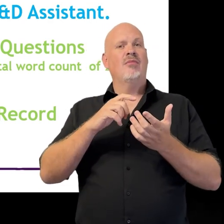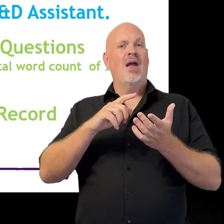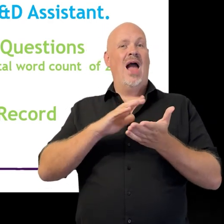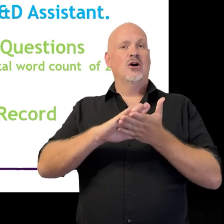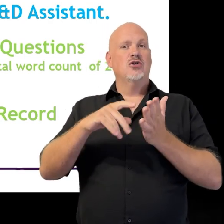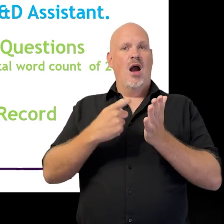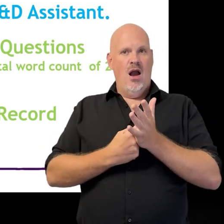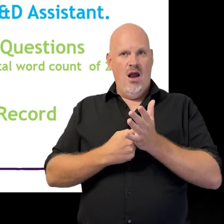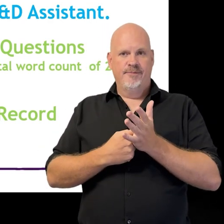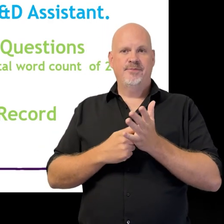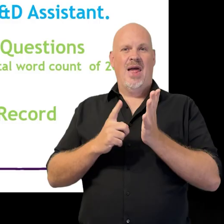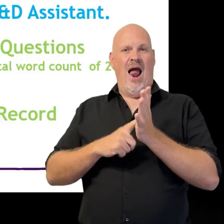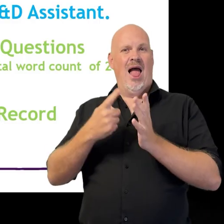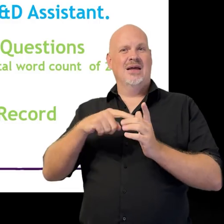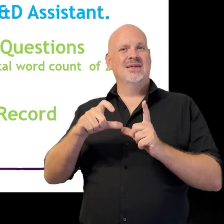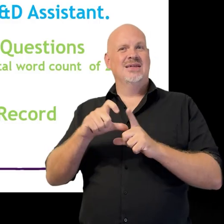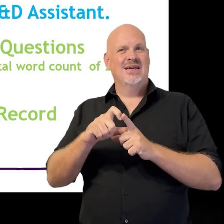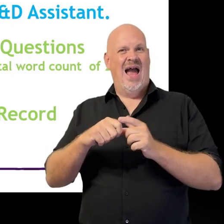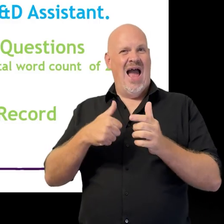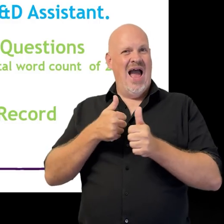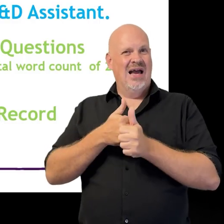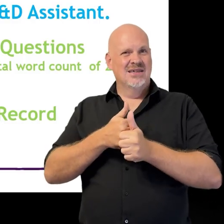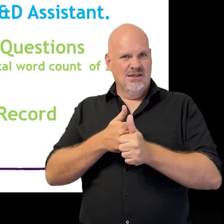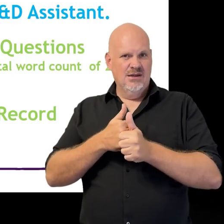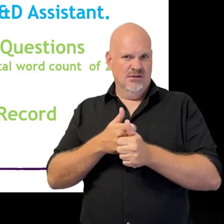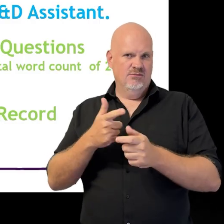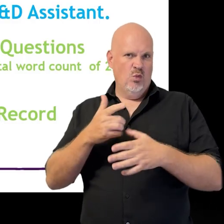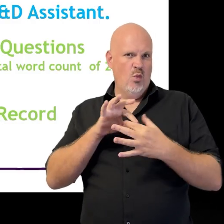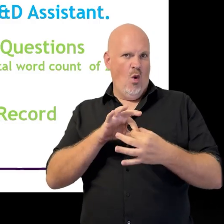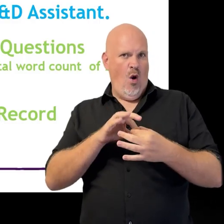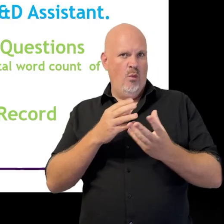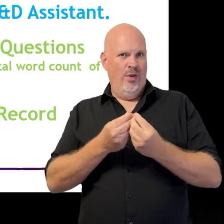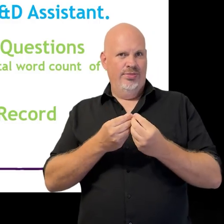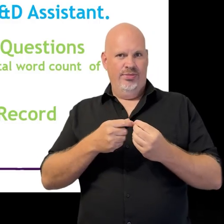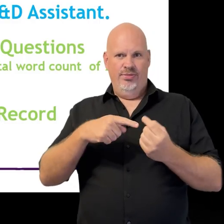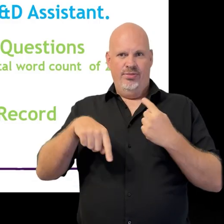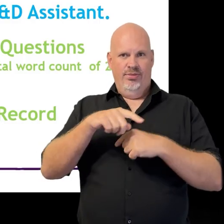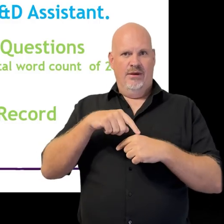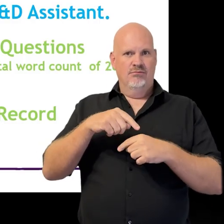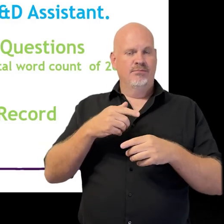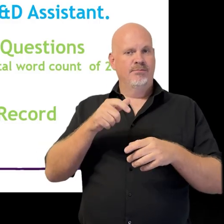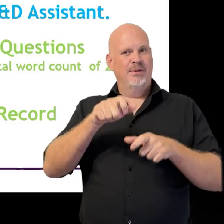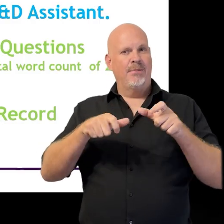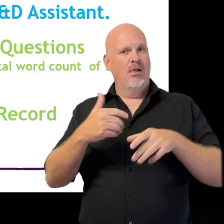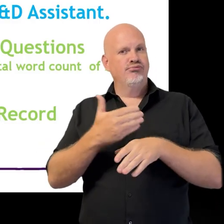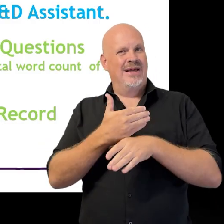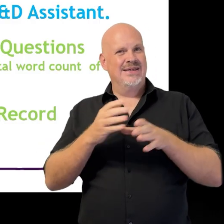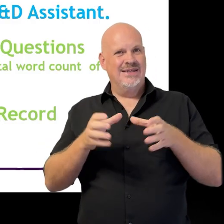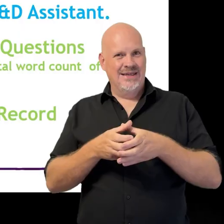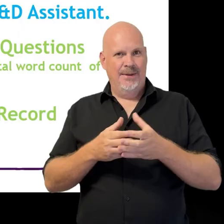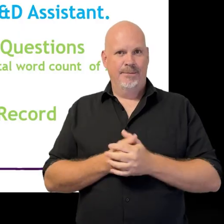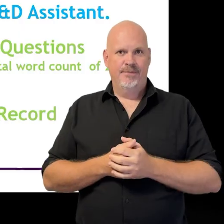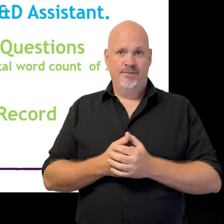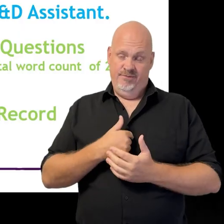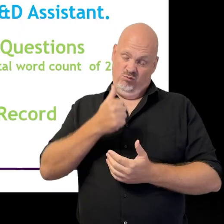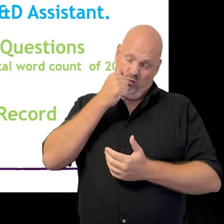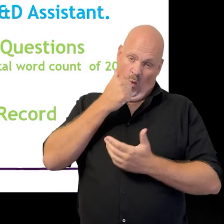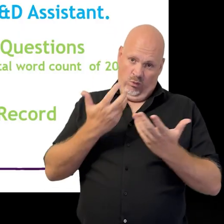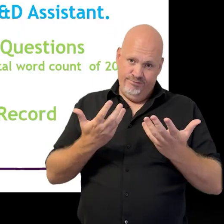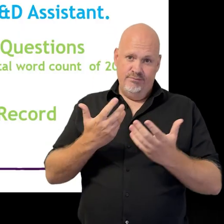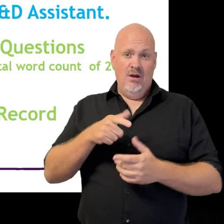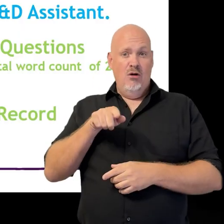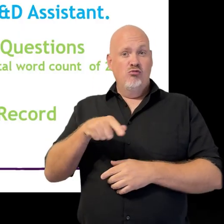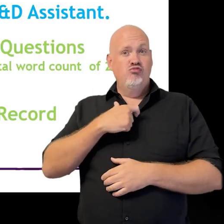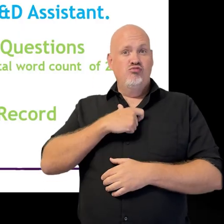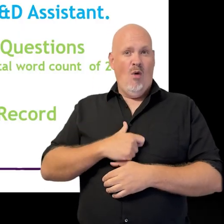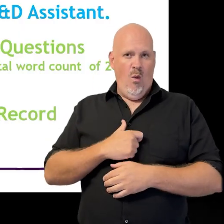have to do it equally, but you've got 2,000 words to spread across those 4 responses, and also your CPD